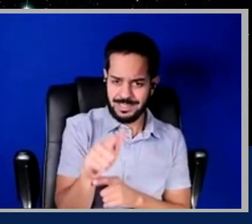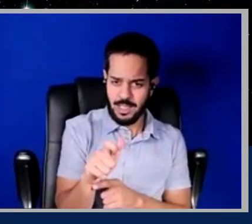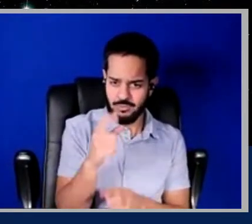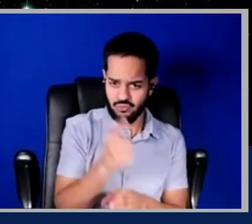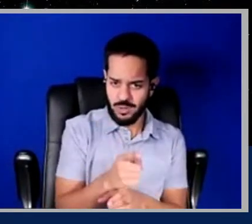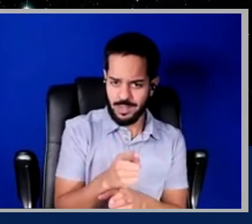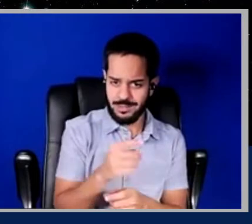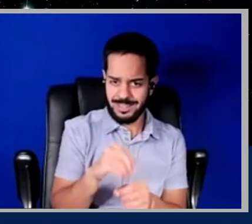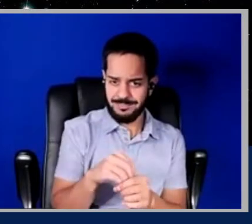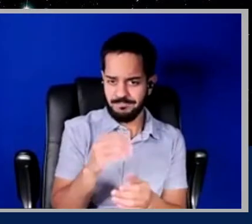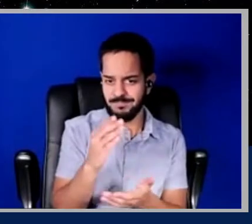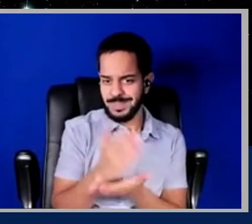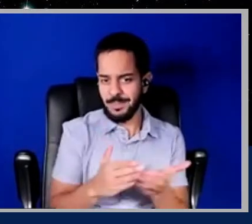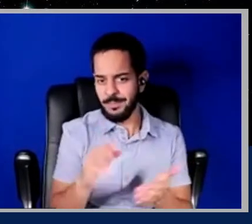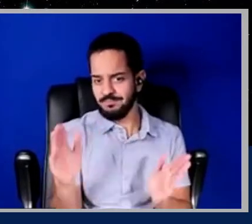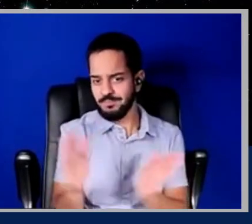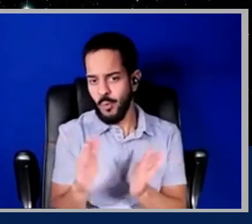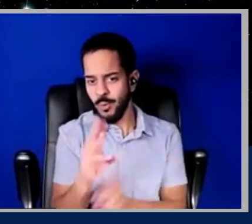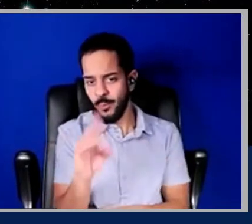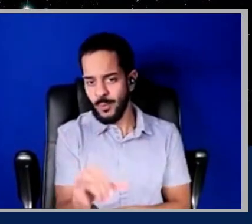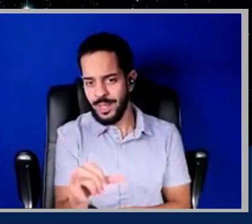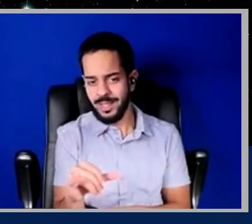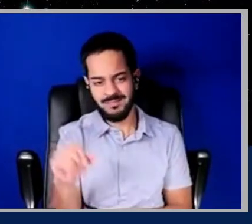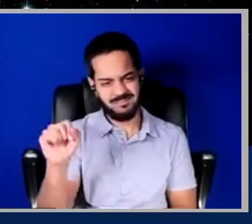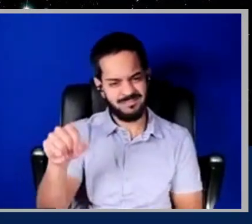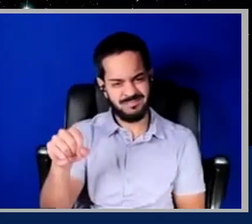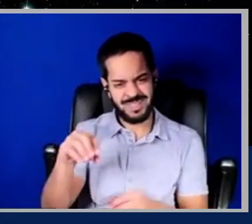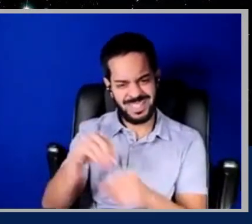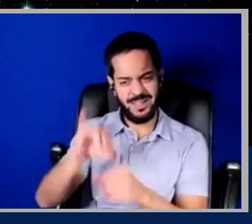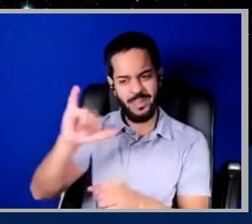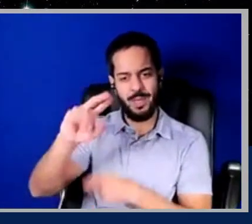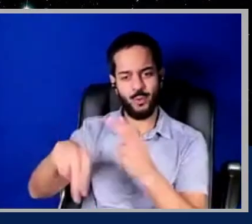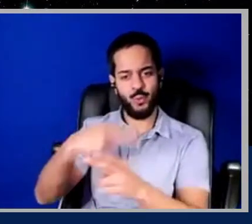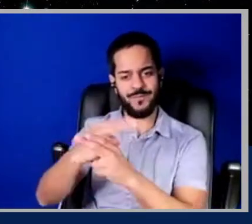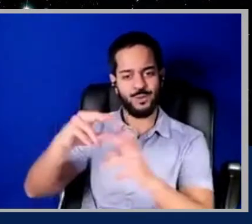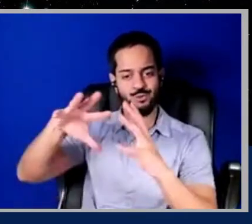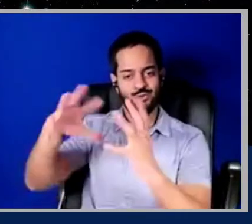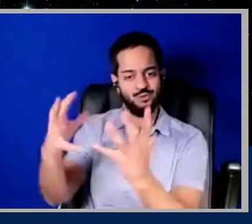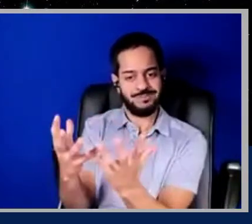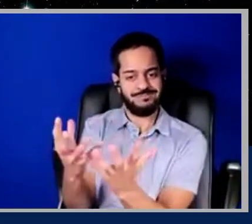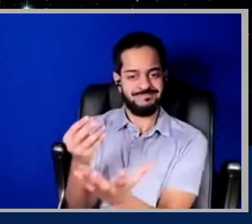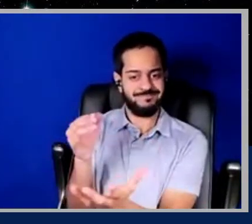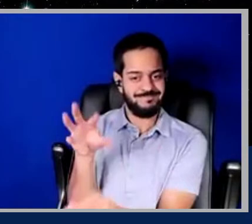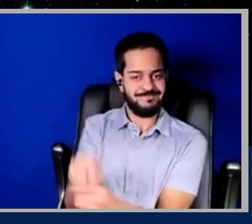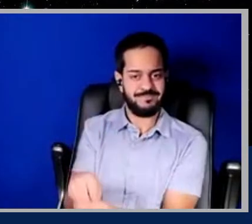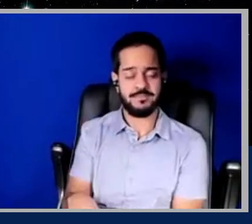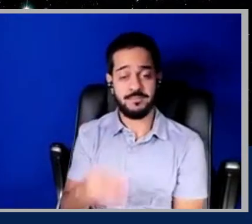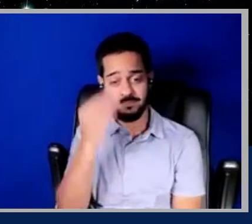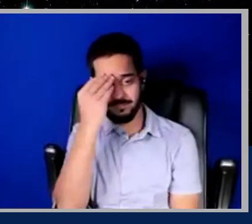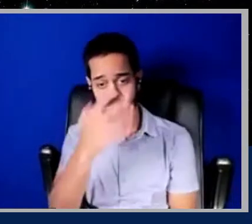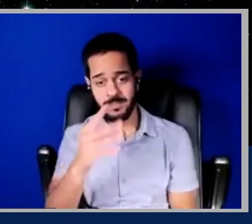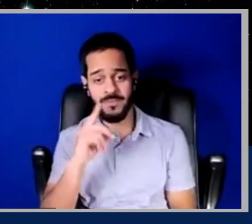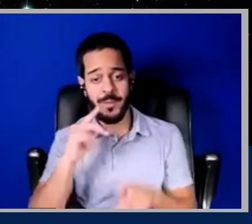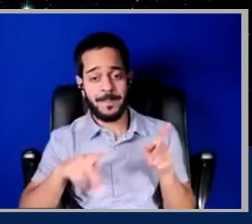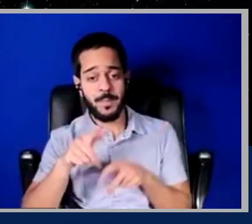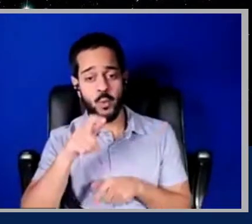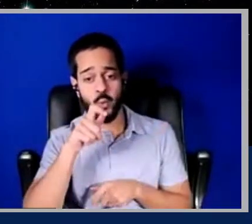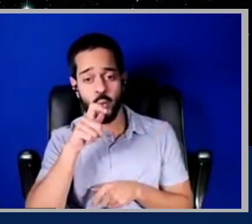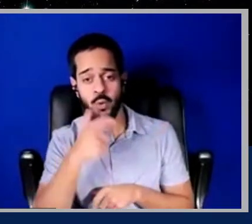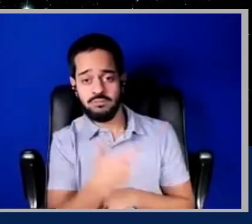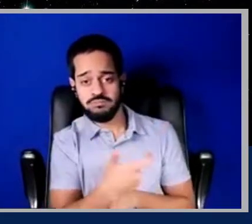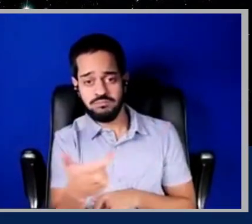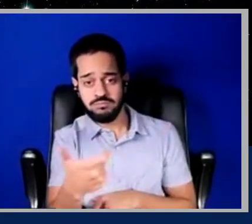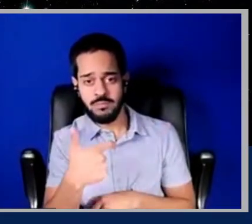Right, exactly. I Yeah, like in a it. way, it's kind of cool. Yeah. And real folks, for everybody watching, I did put a link to